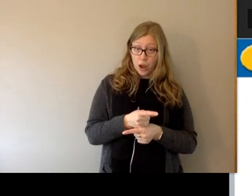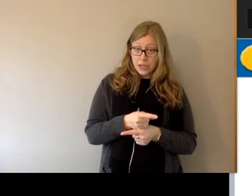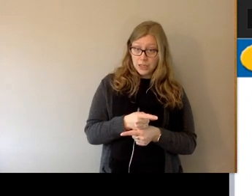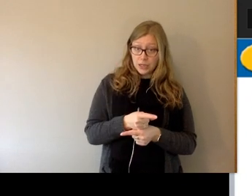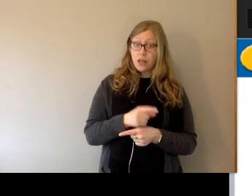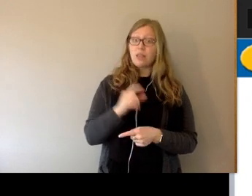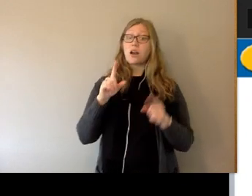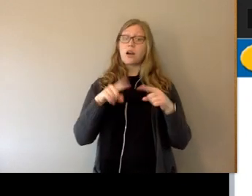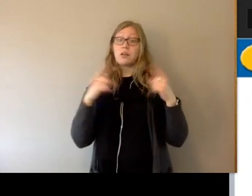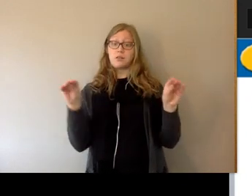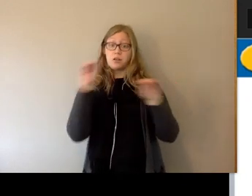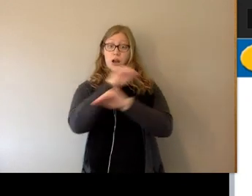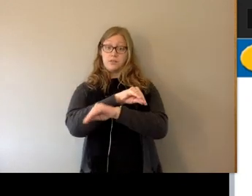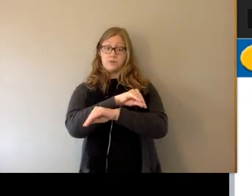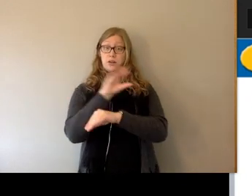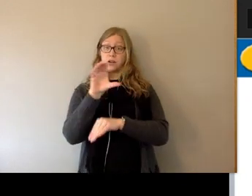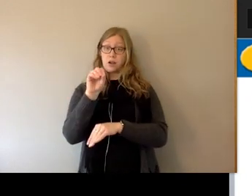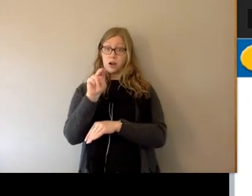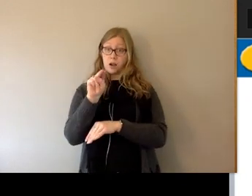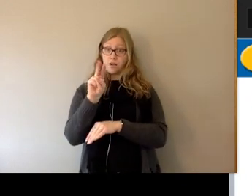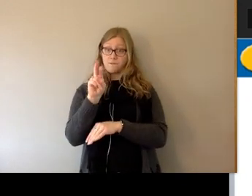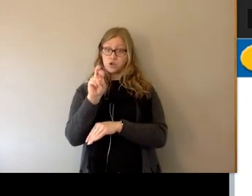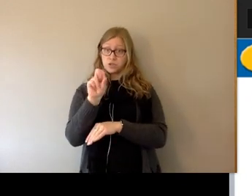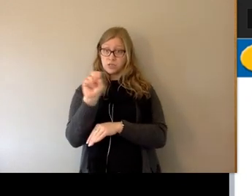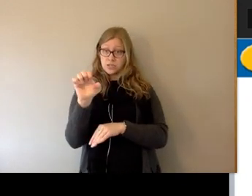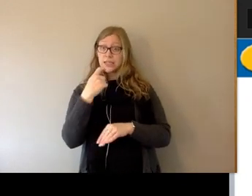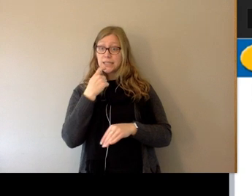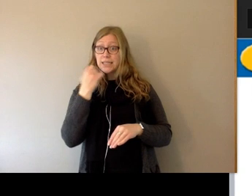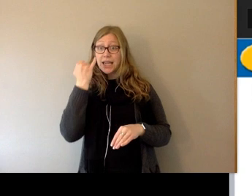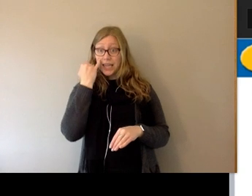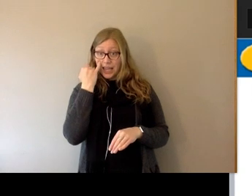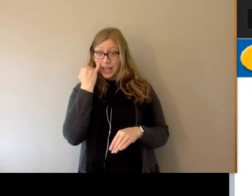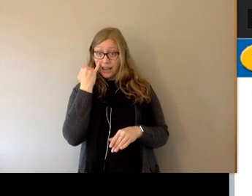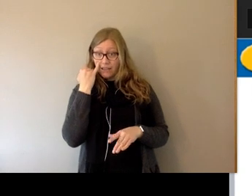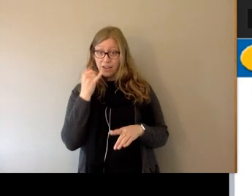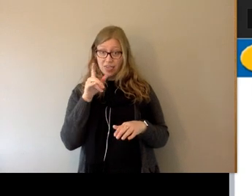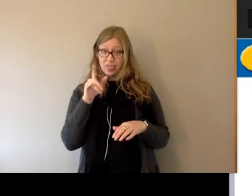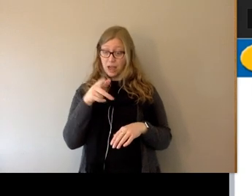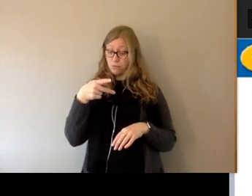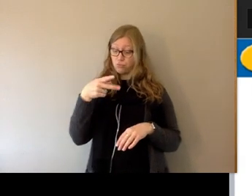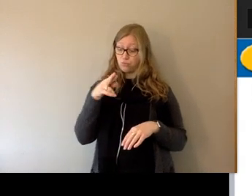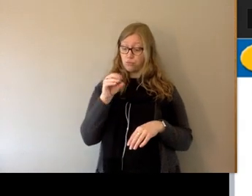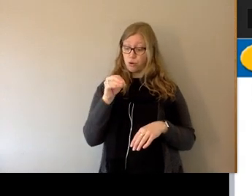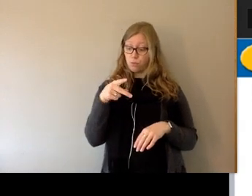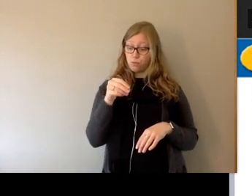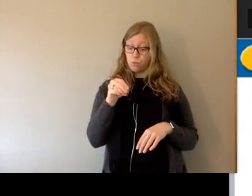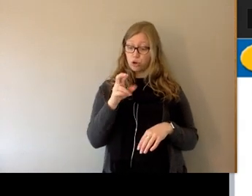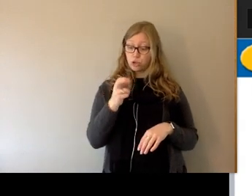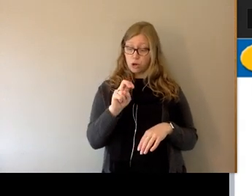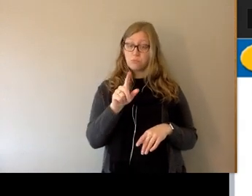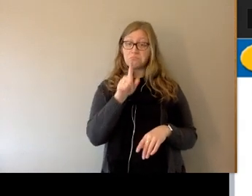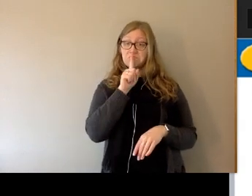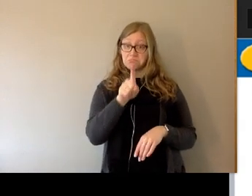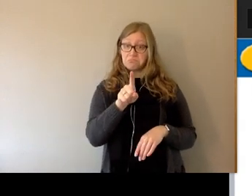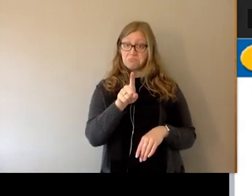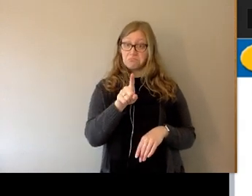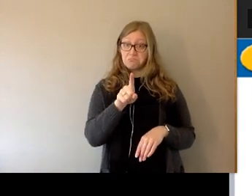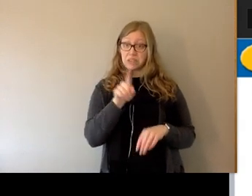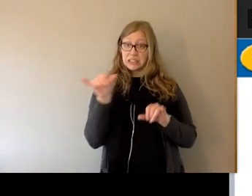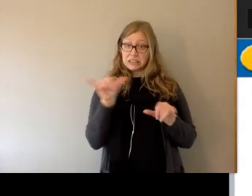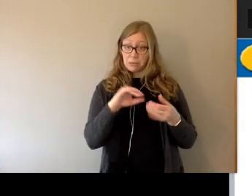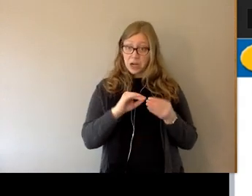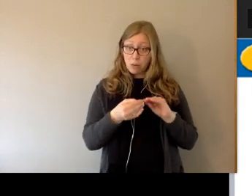then I can show that that line is parallel to the third side. And so here we have a triangle ABC, and